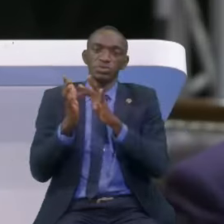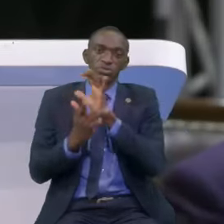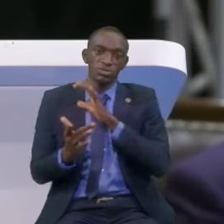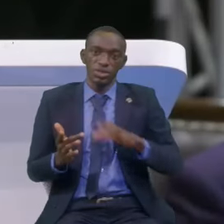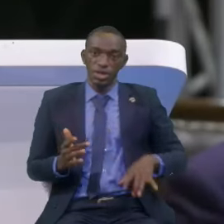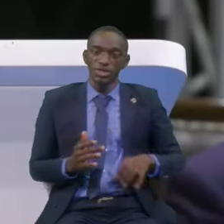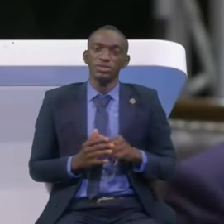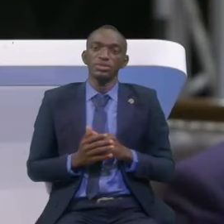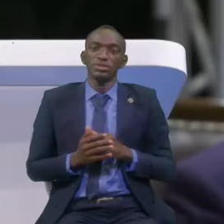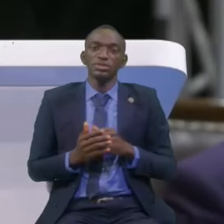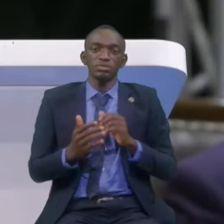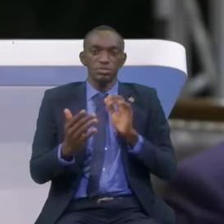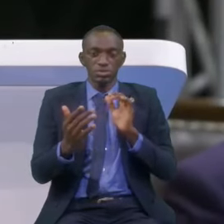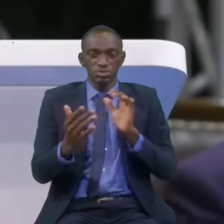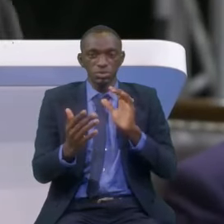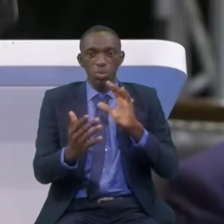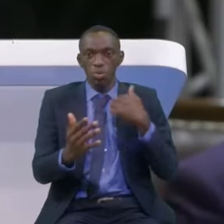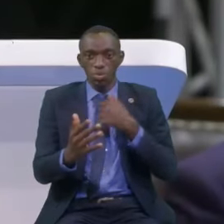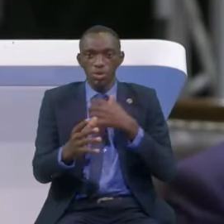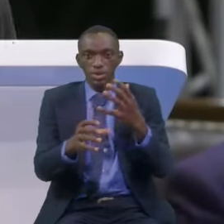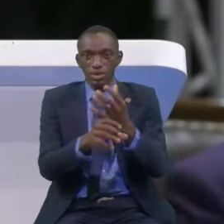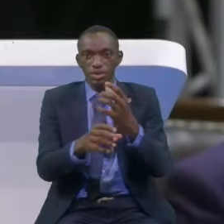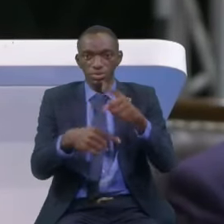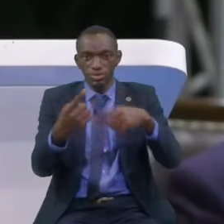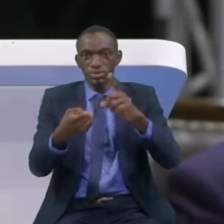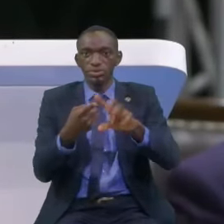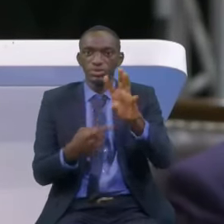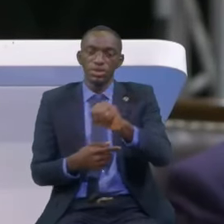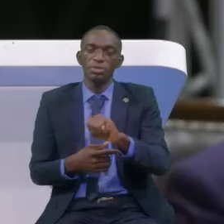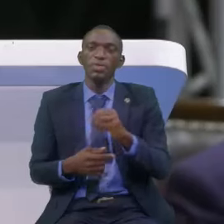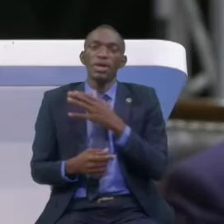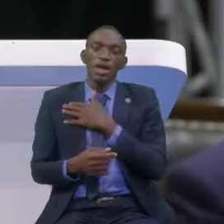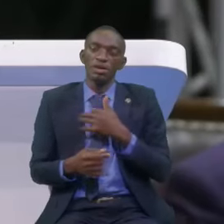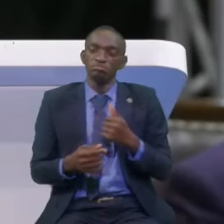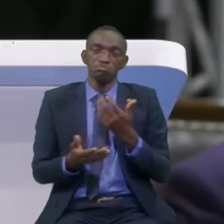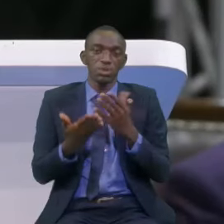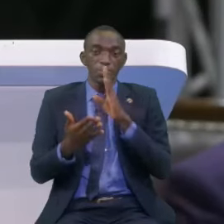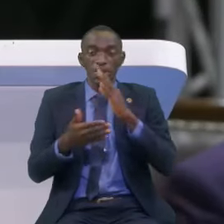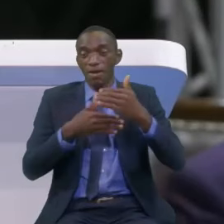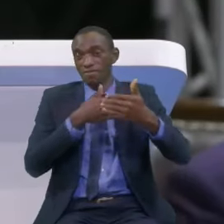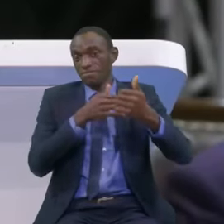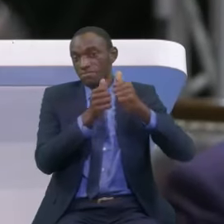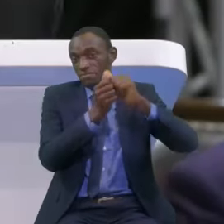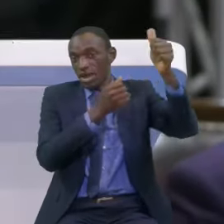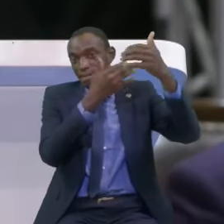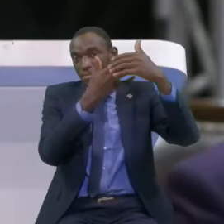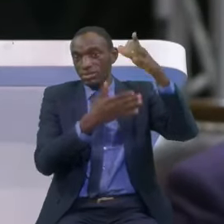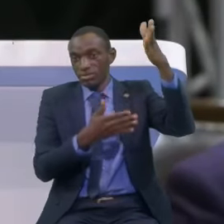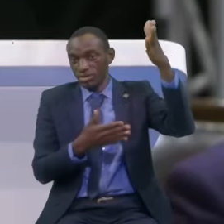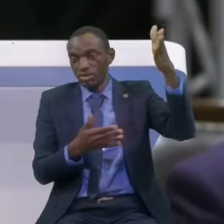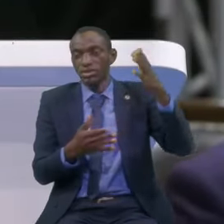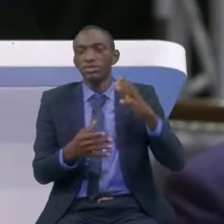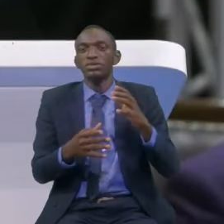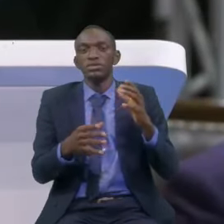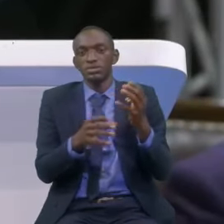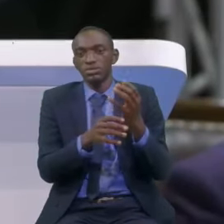reached. At the back, far back, please get to them. By my left, over